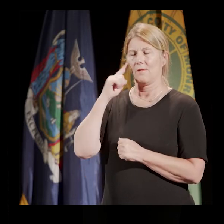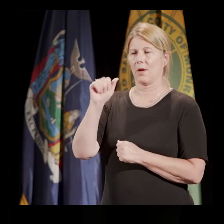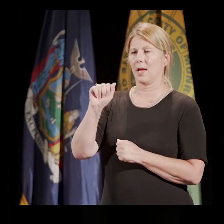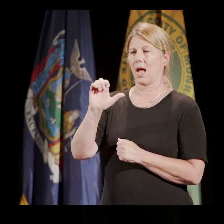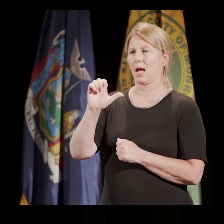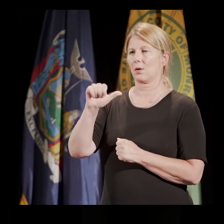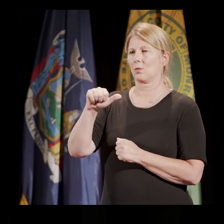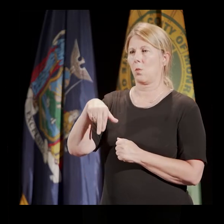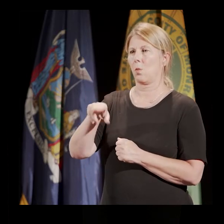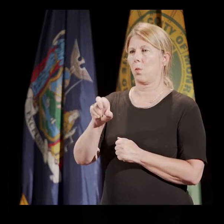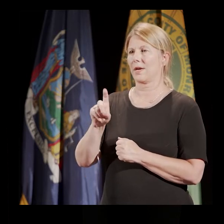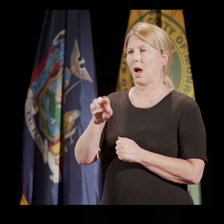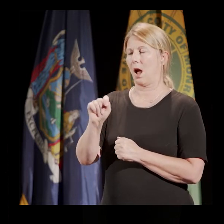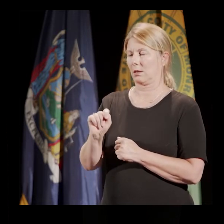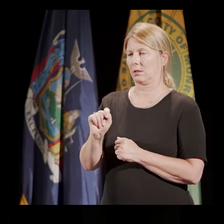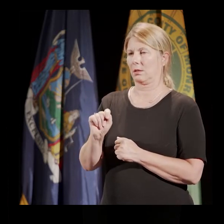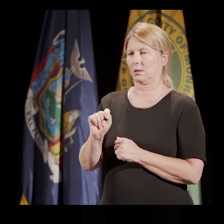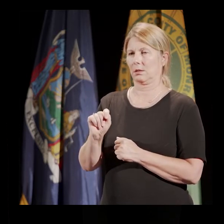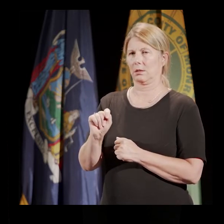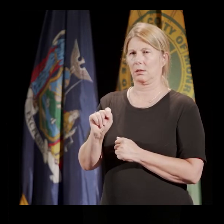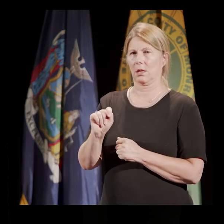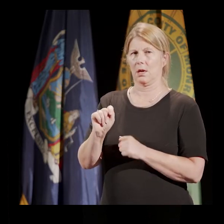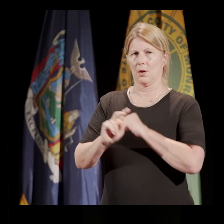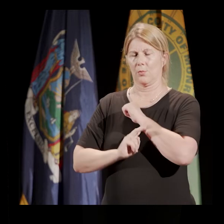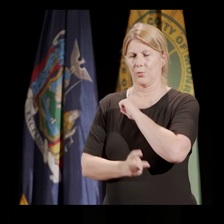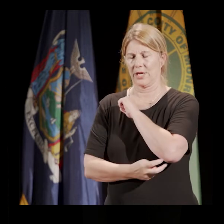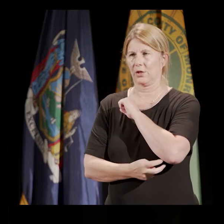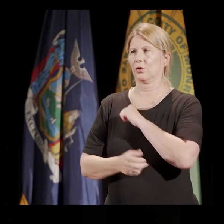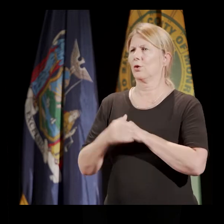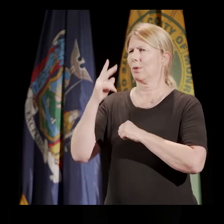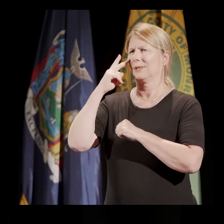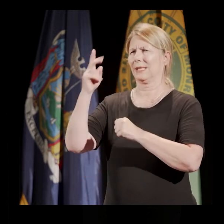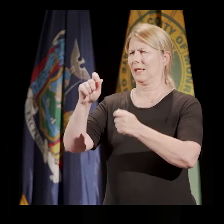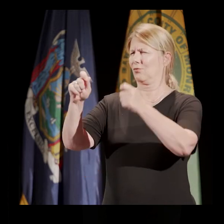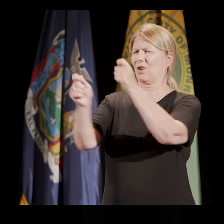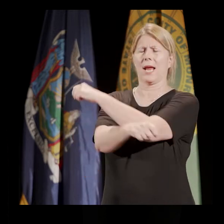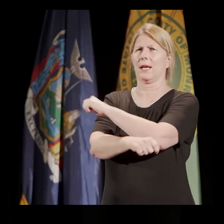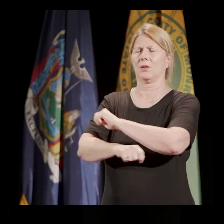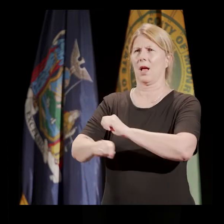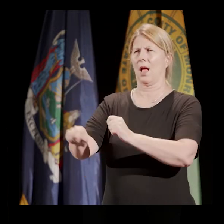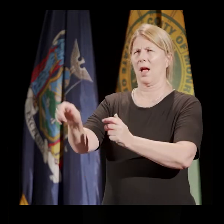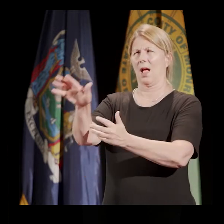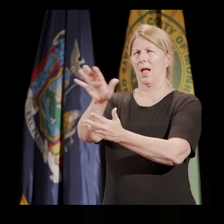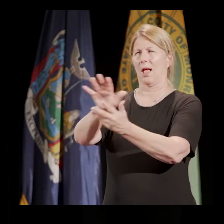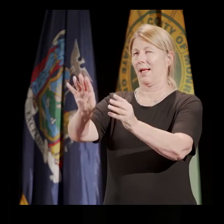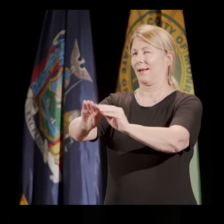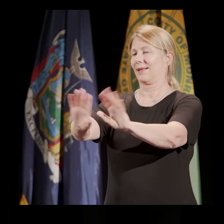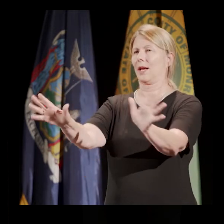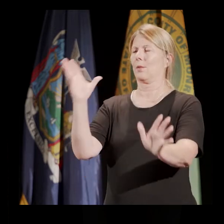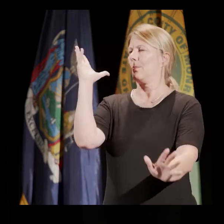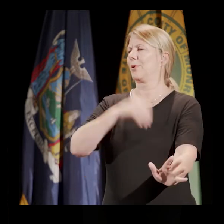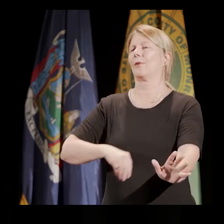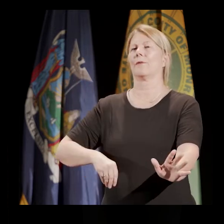witnessing the transformation of Rochester's physical landscape before your very eyes. The Inner Loop project alone will be a